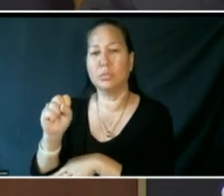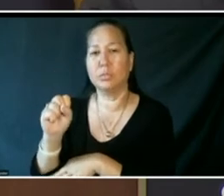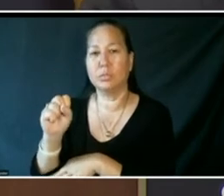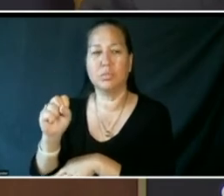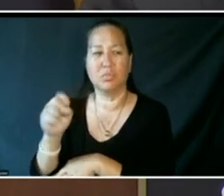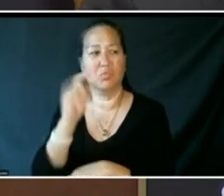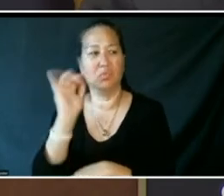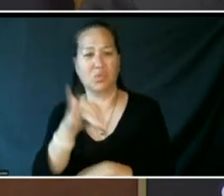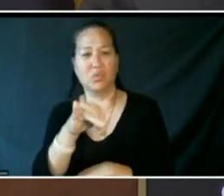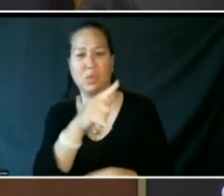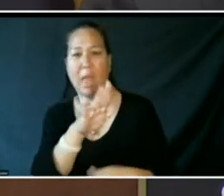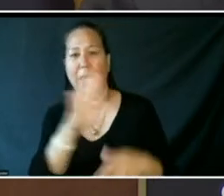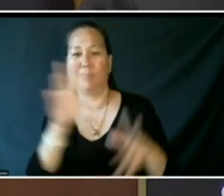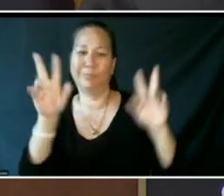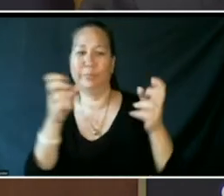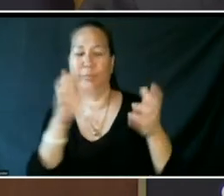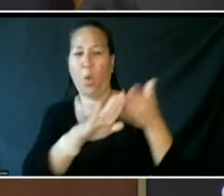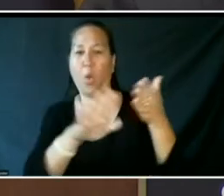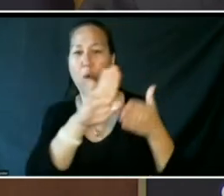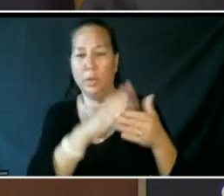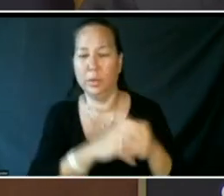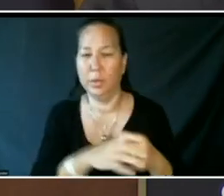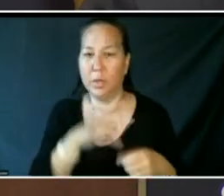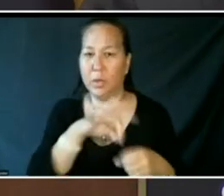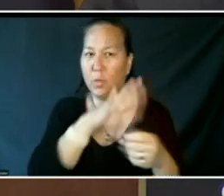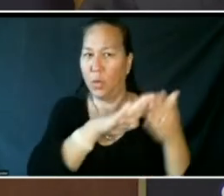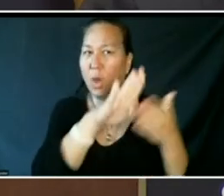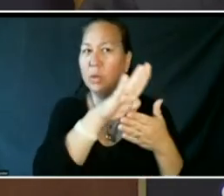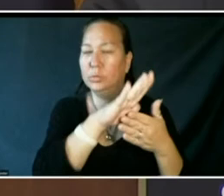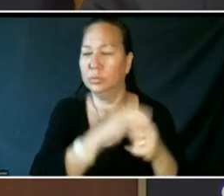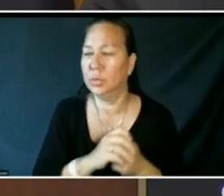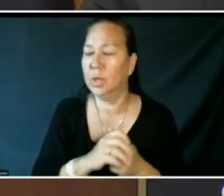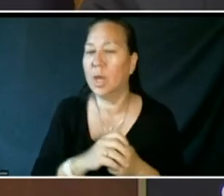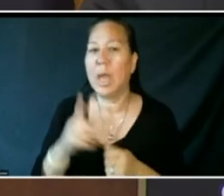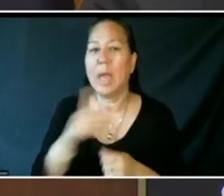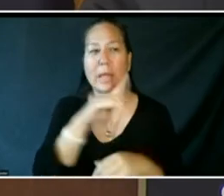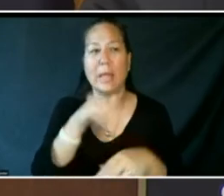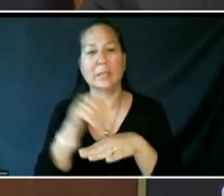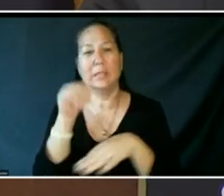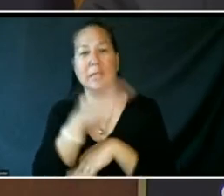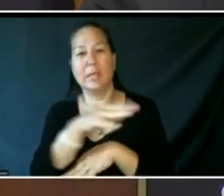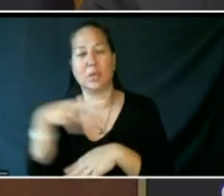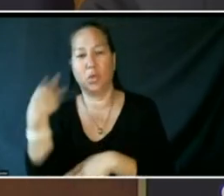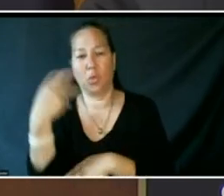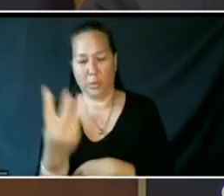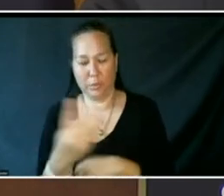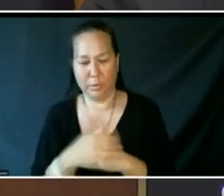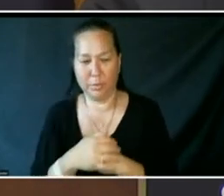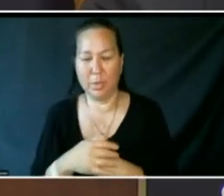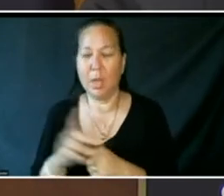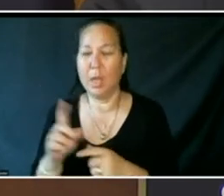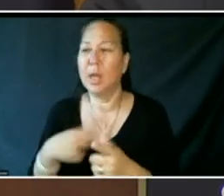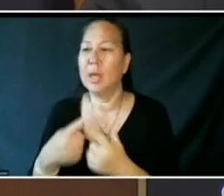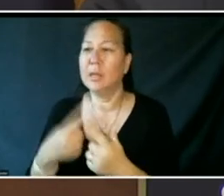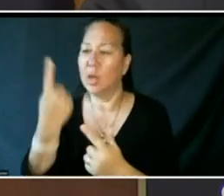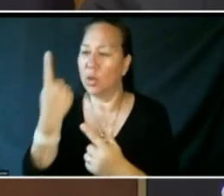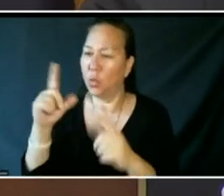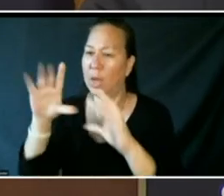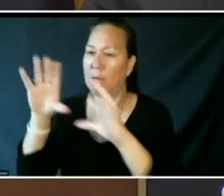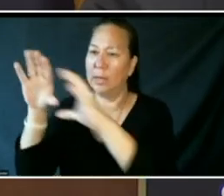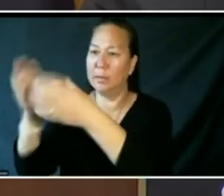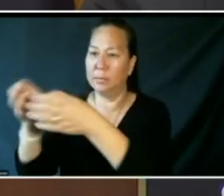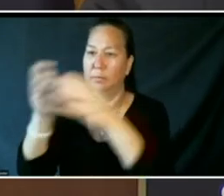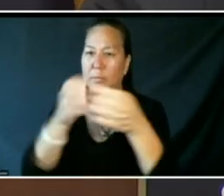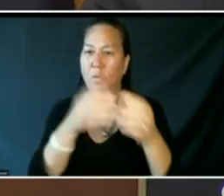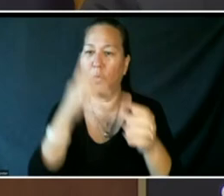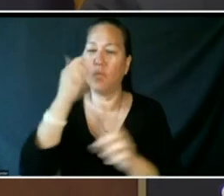state meet, cast their votes, and send those votes to Washington. There is only one legitimate slate of electors from each state. On